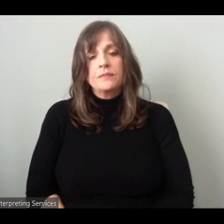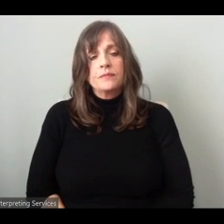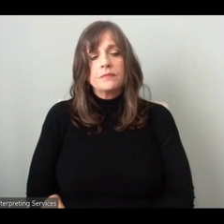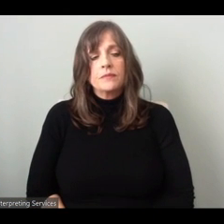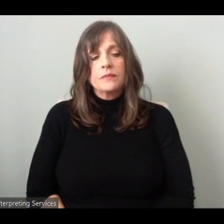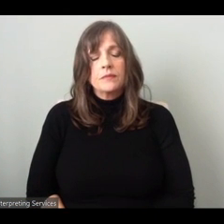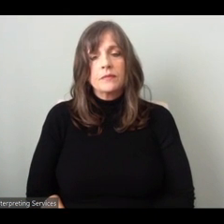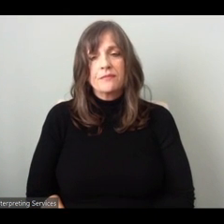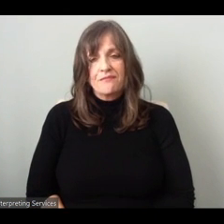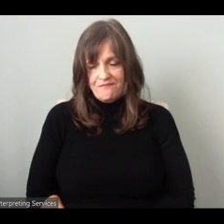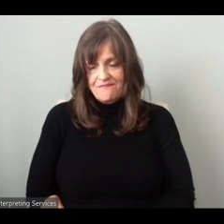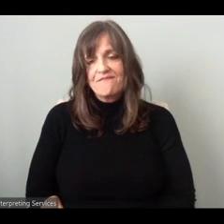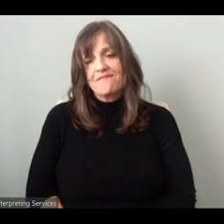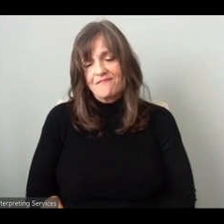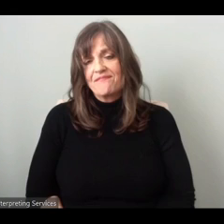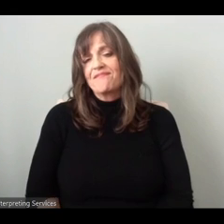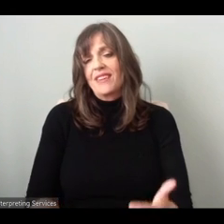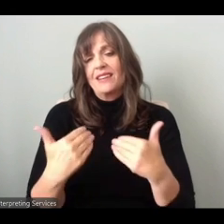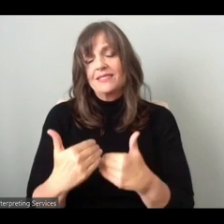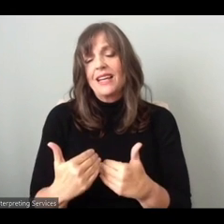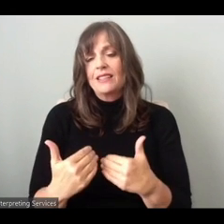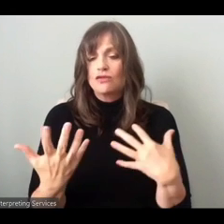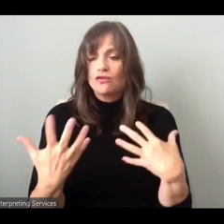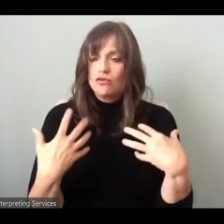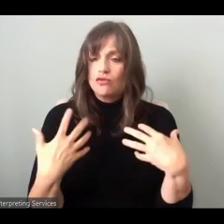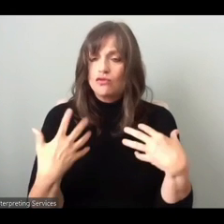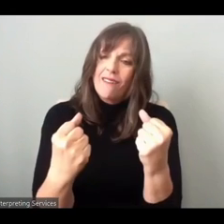is recover and reimagine.